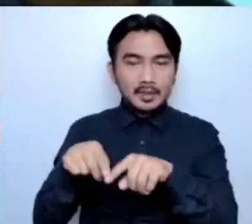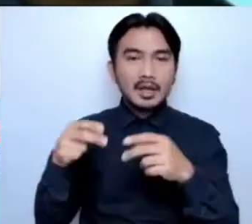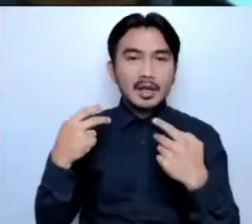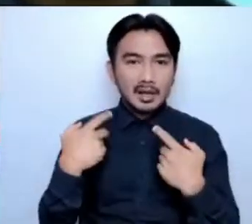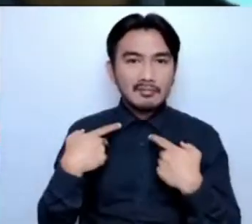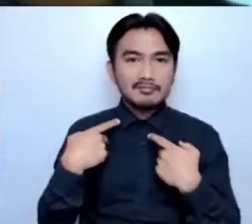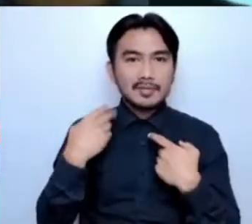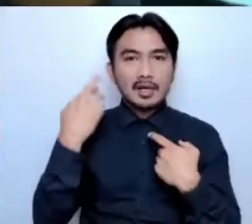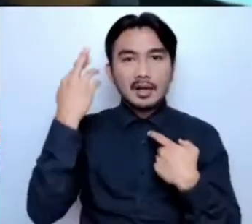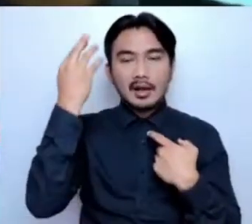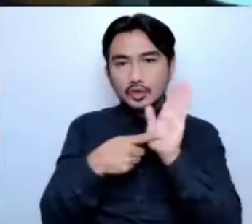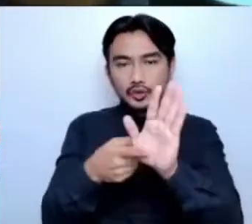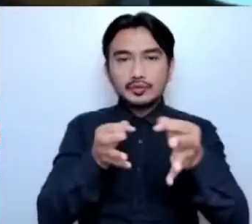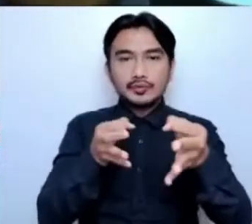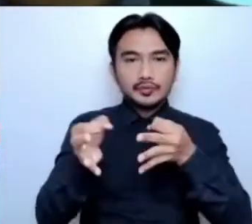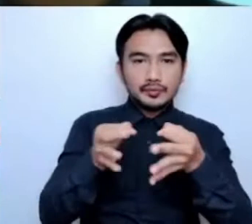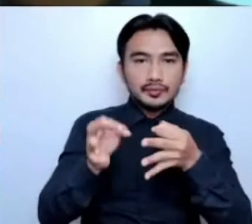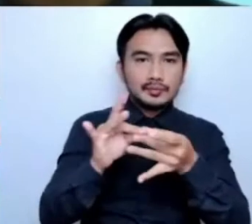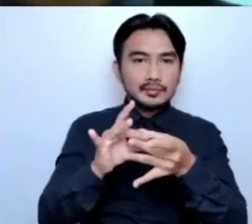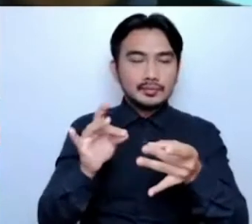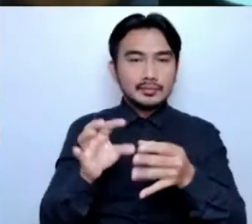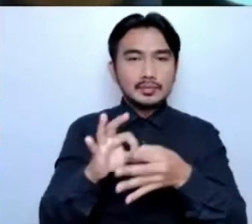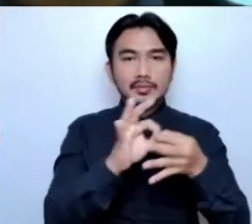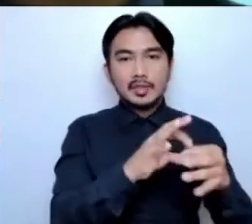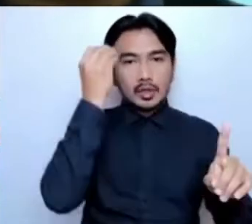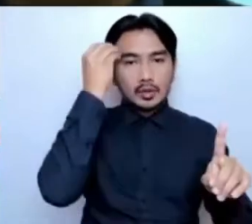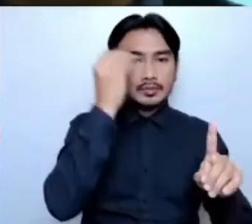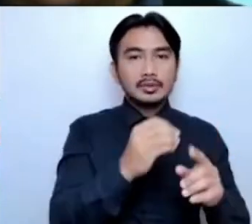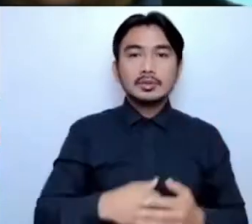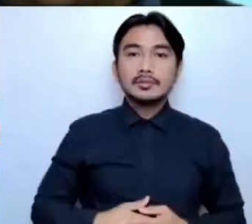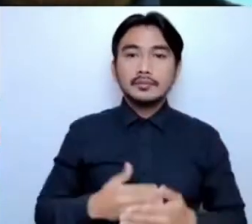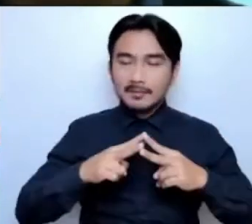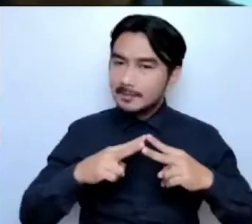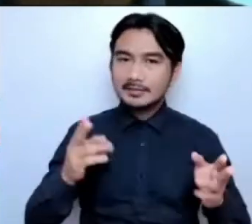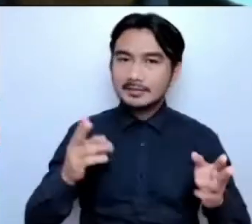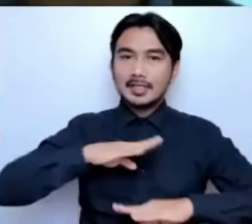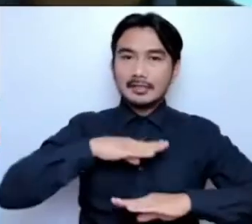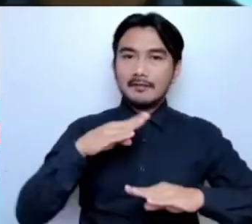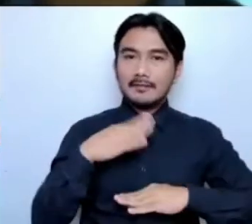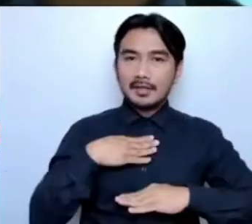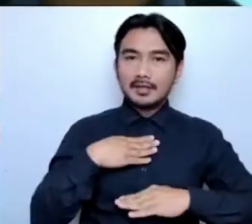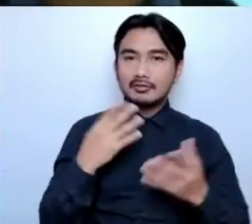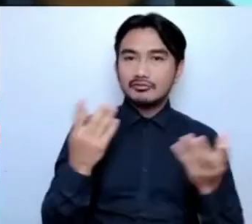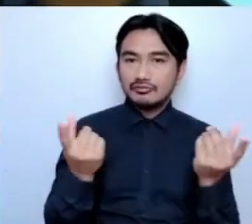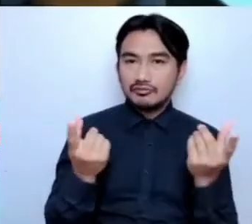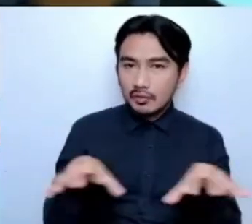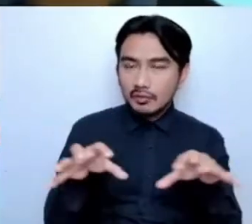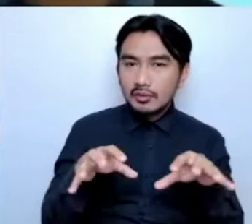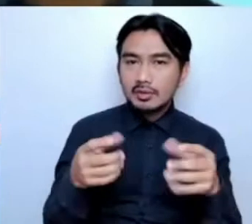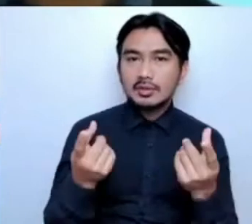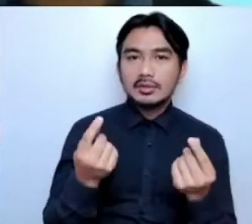identifying the said objective. For a very satisfactory practice, the principles should